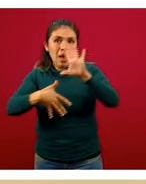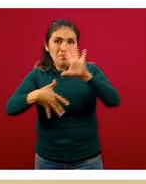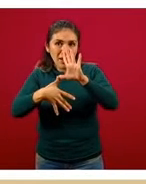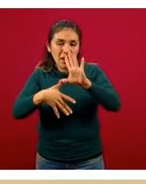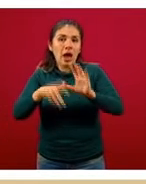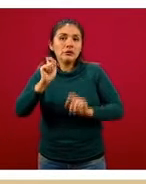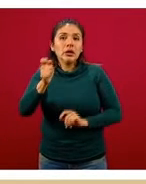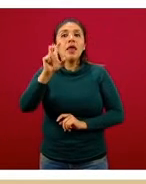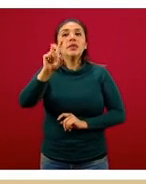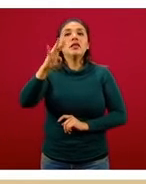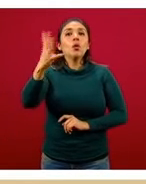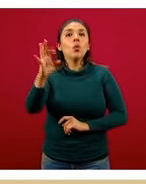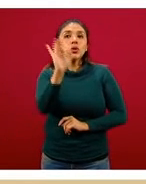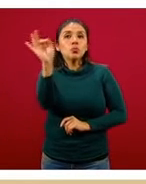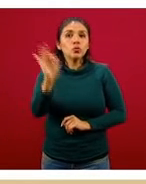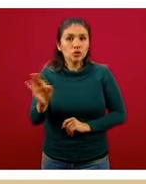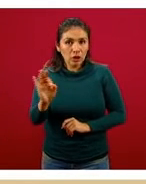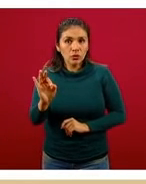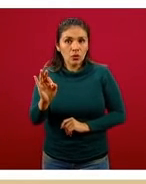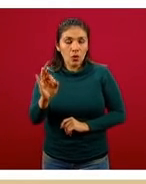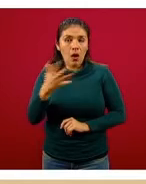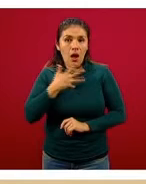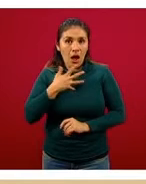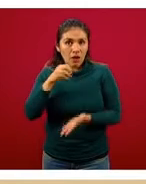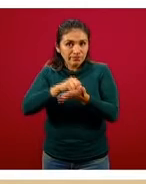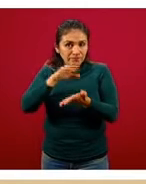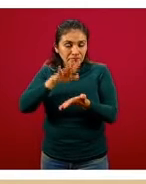in this trend.